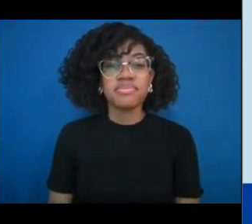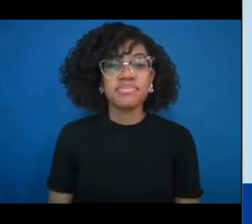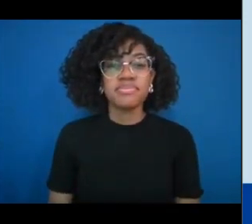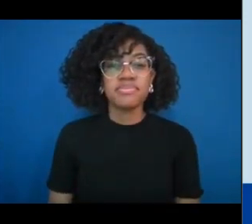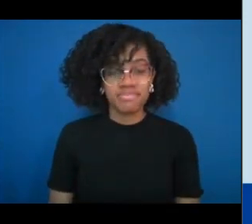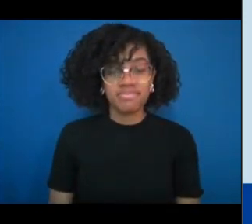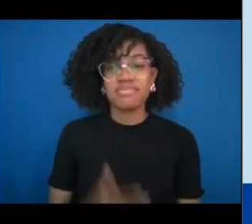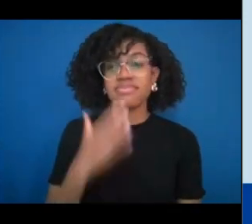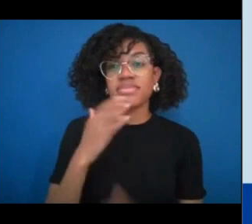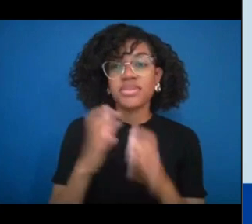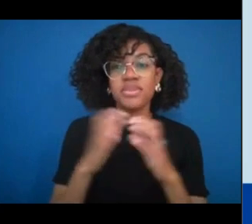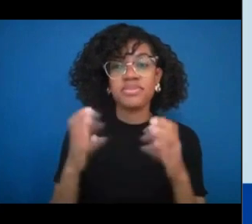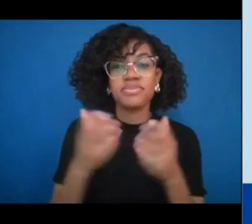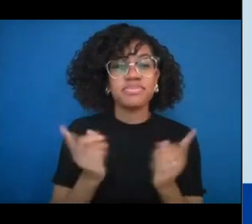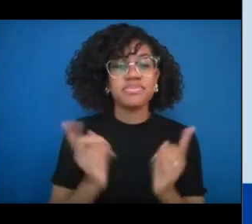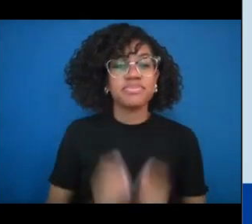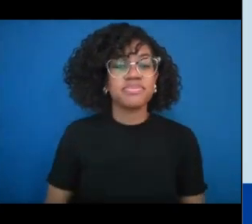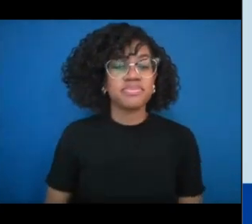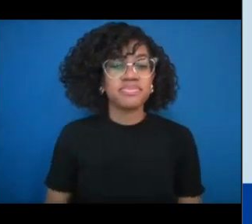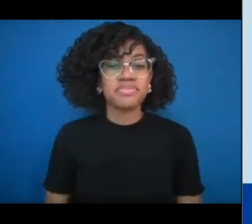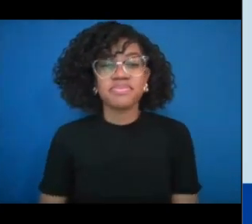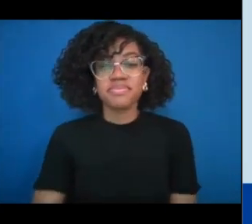Thank you all.